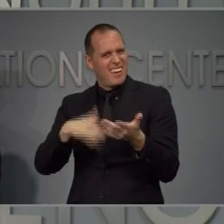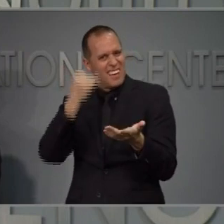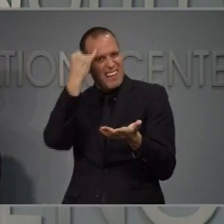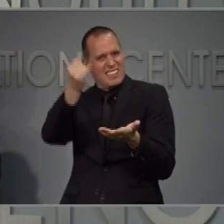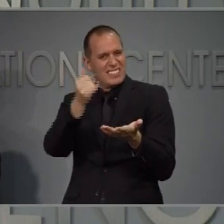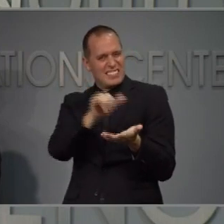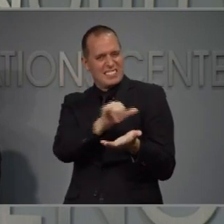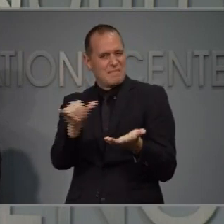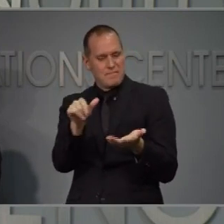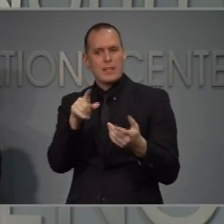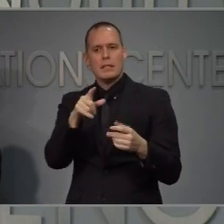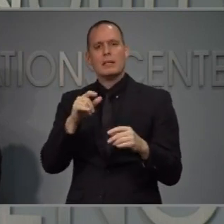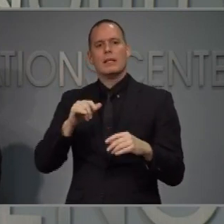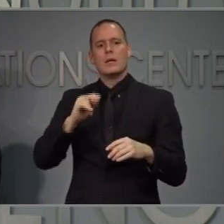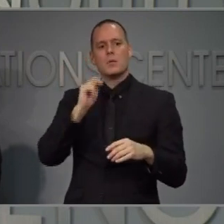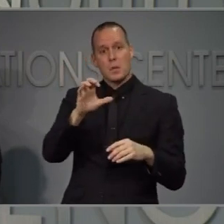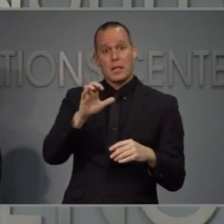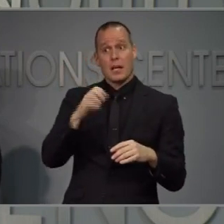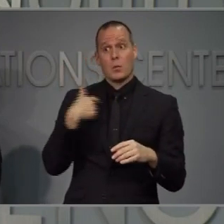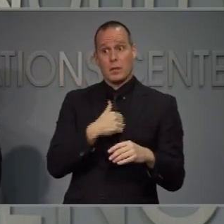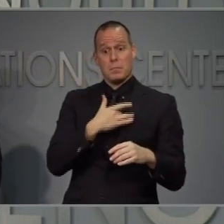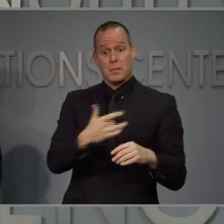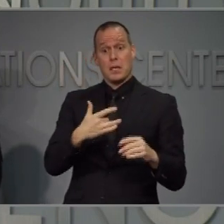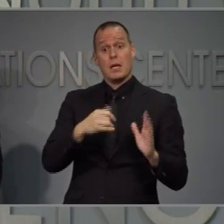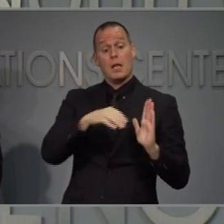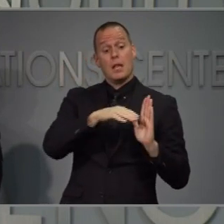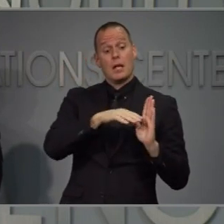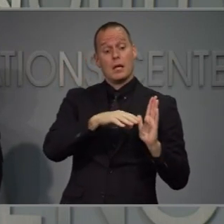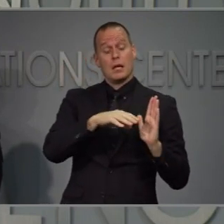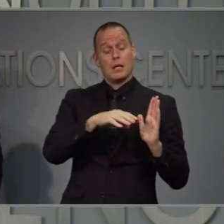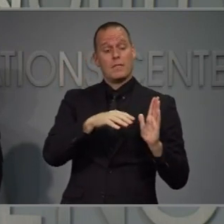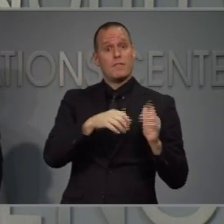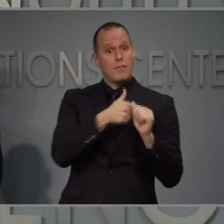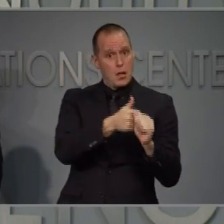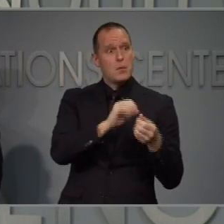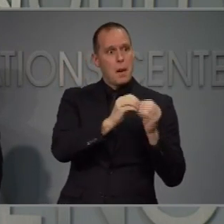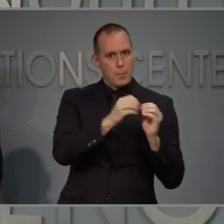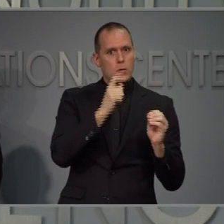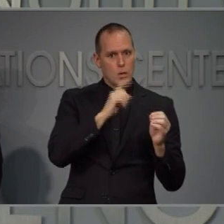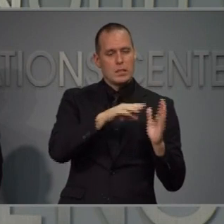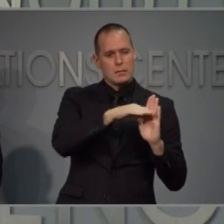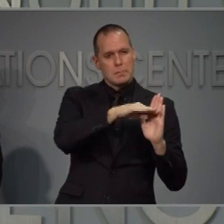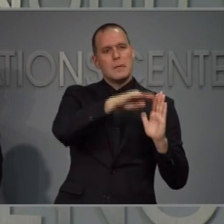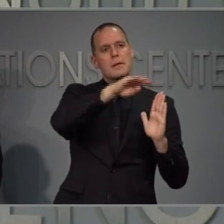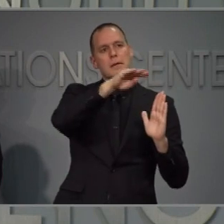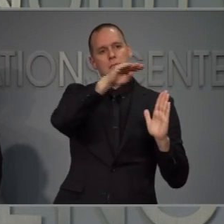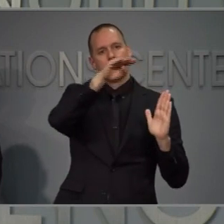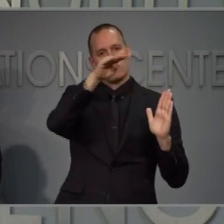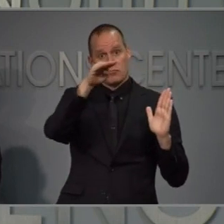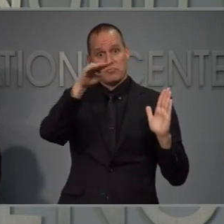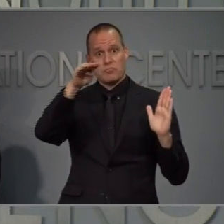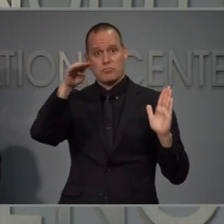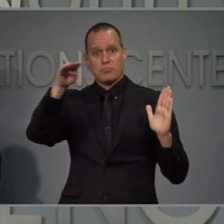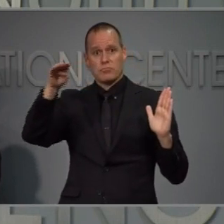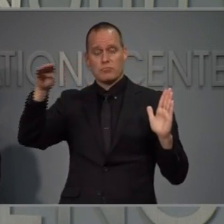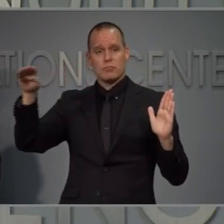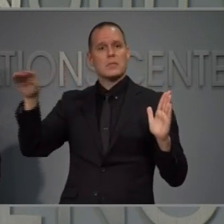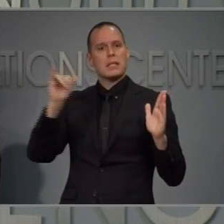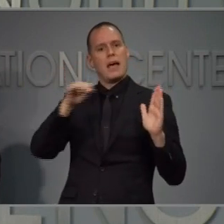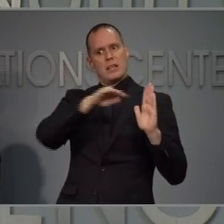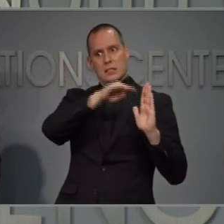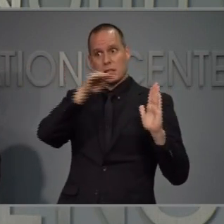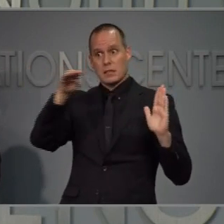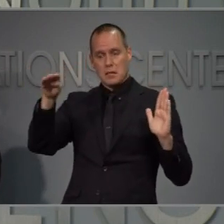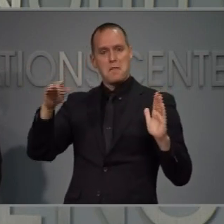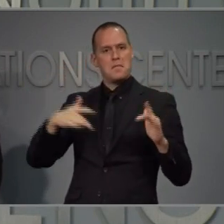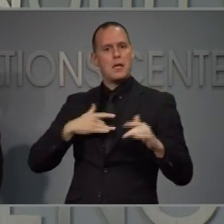North Carolinians have done until we can get into what our new normal will be. We know that this virus will be with us until we